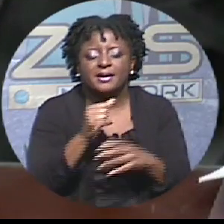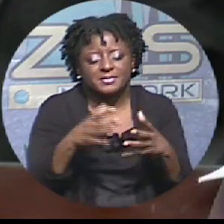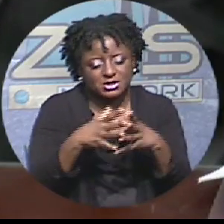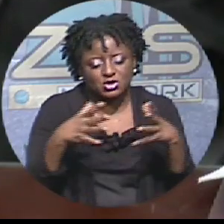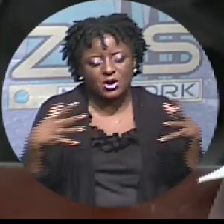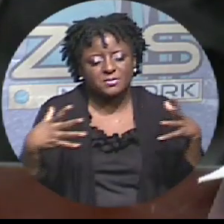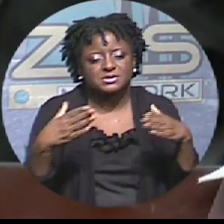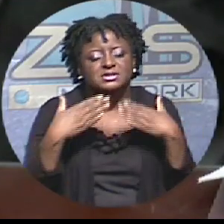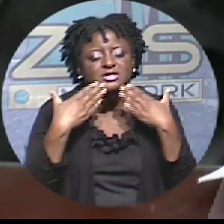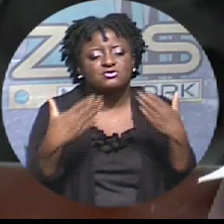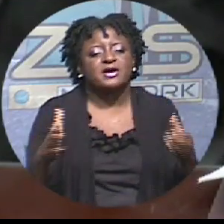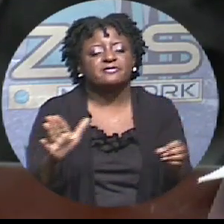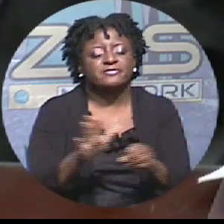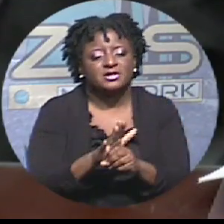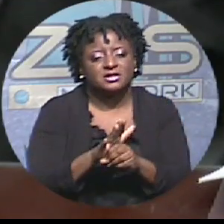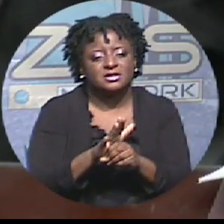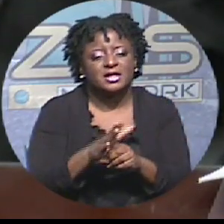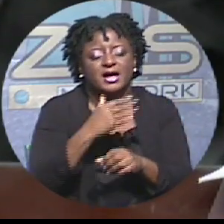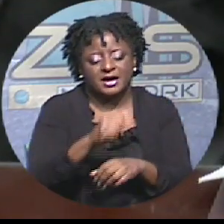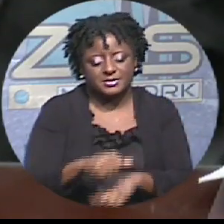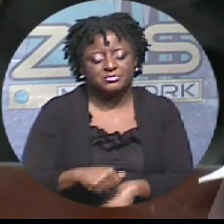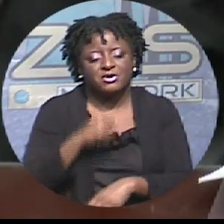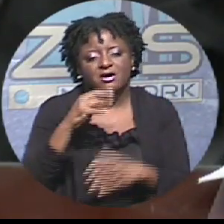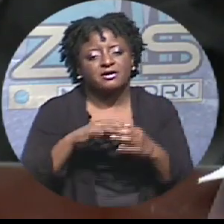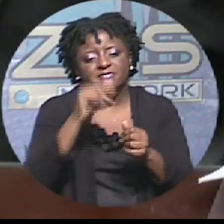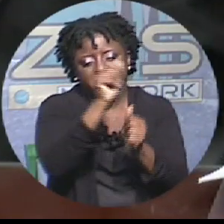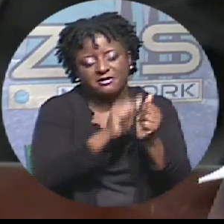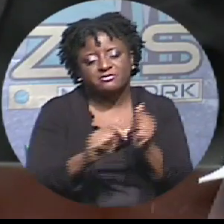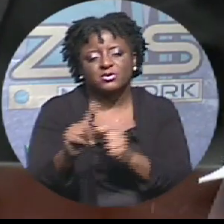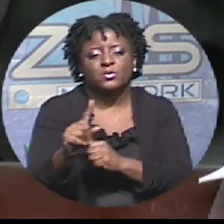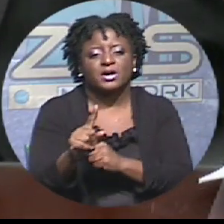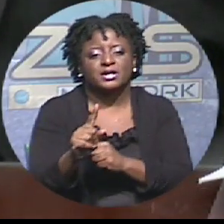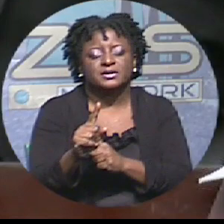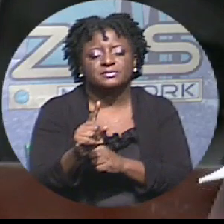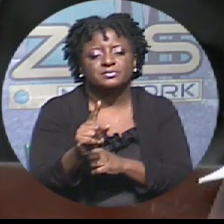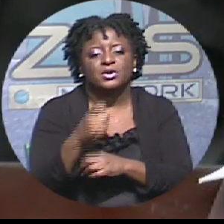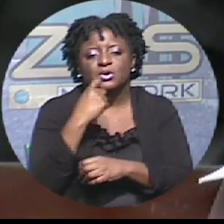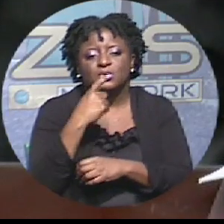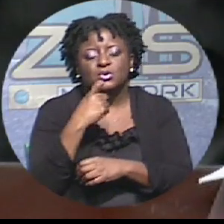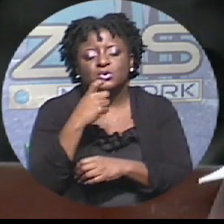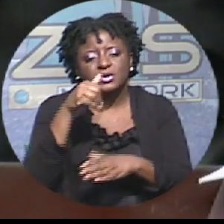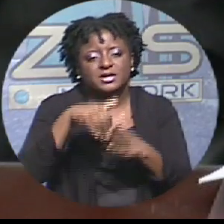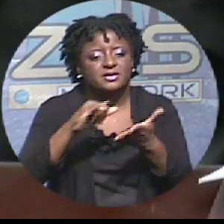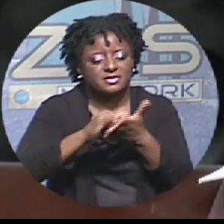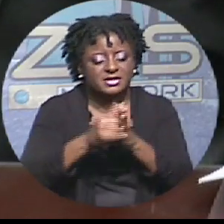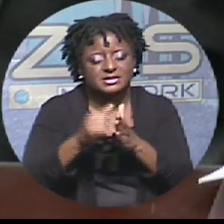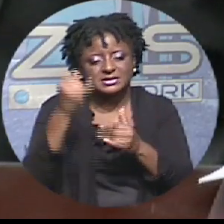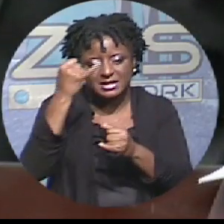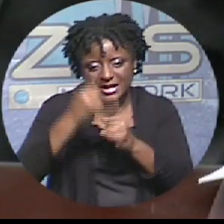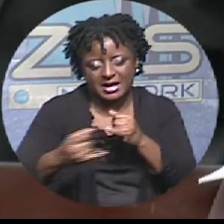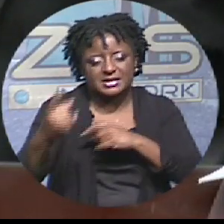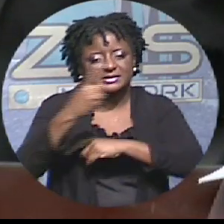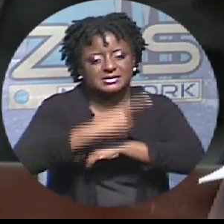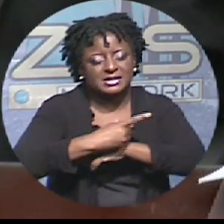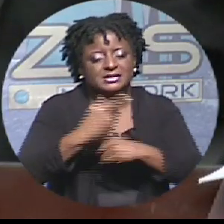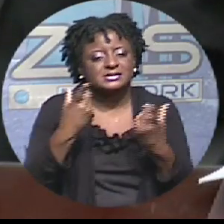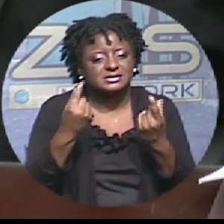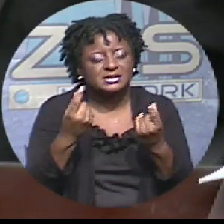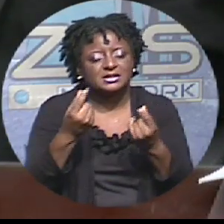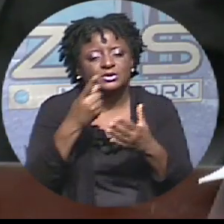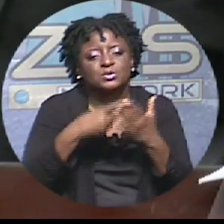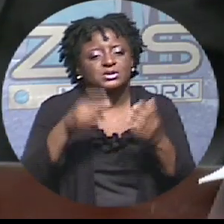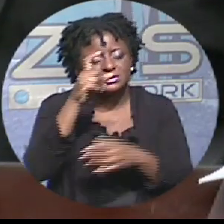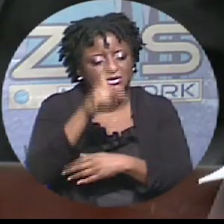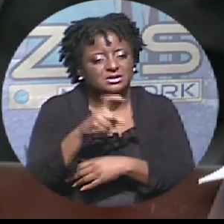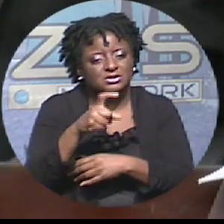grateful and proud of everyone who in these last days did what it took